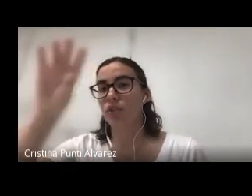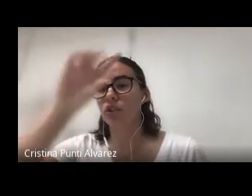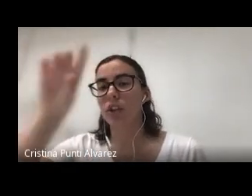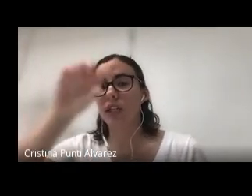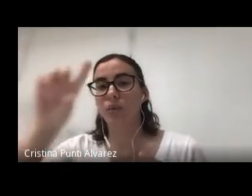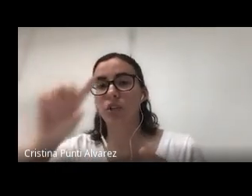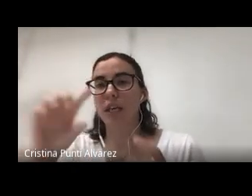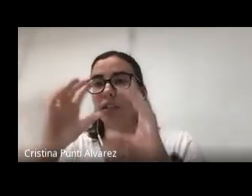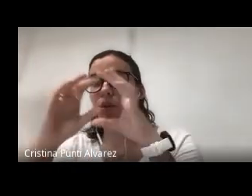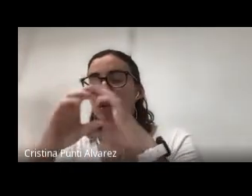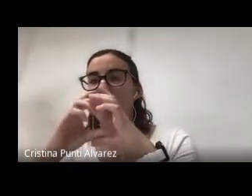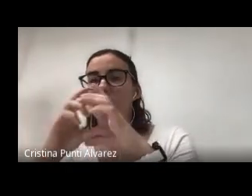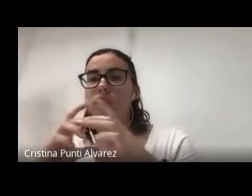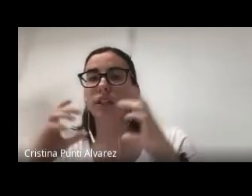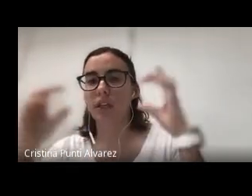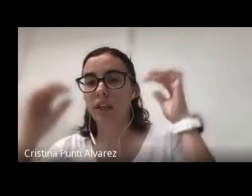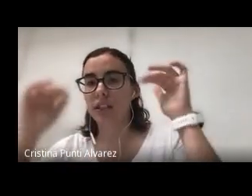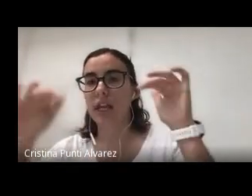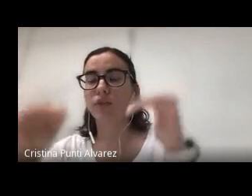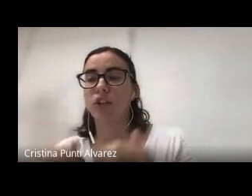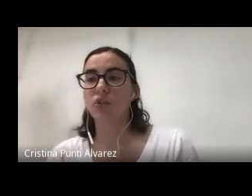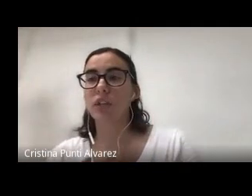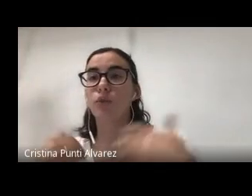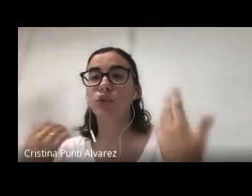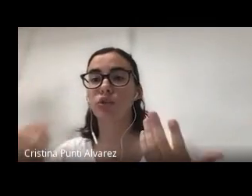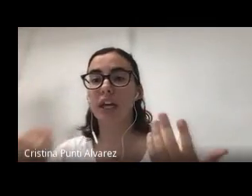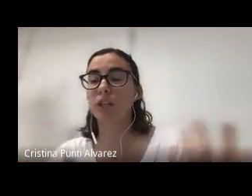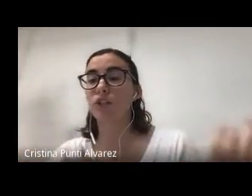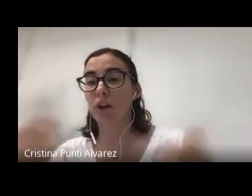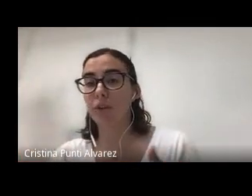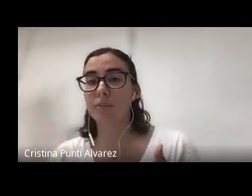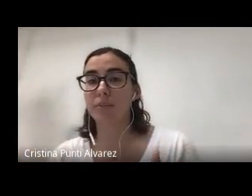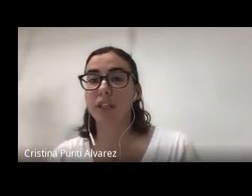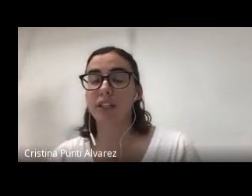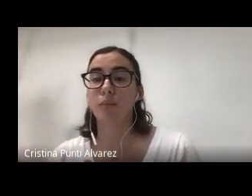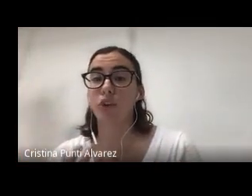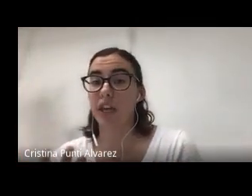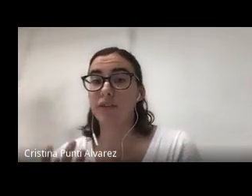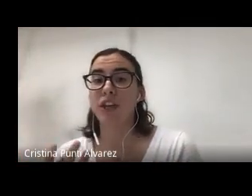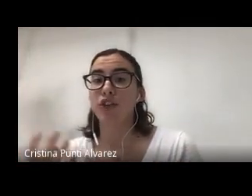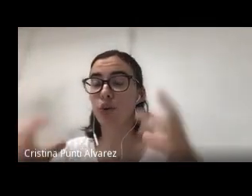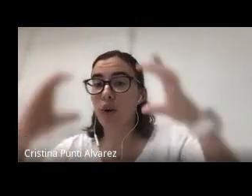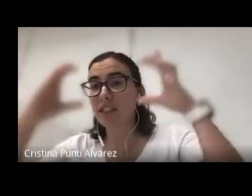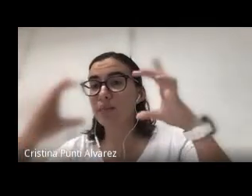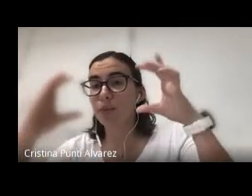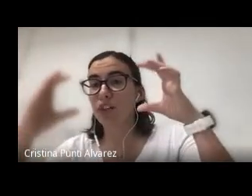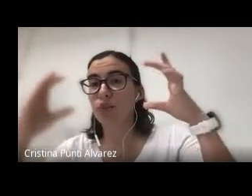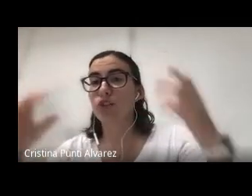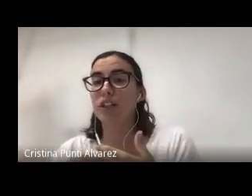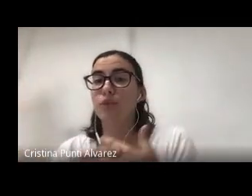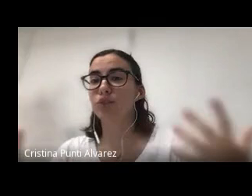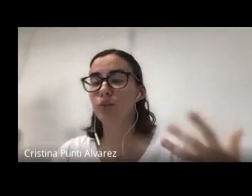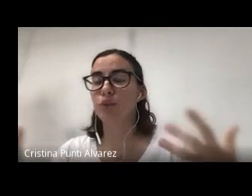You just saw that there was like a small figure in the inside of the Oculus. I would use that because some of the people that came were deaf. So once they put the